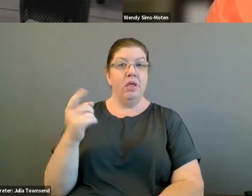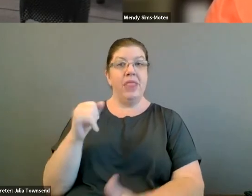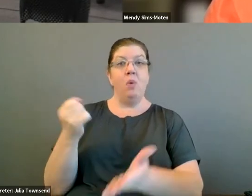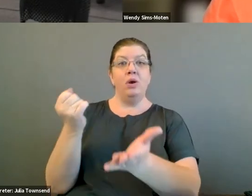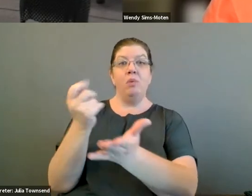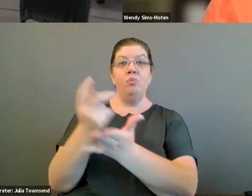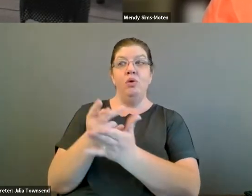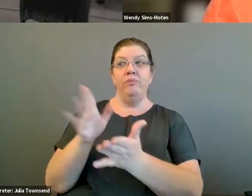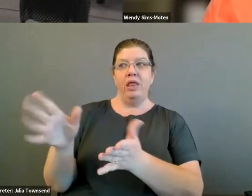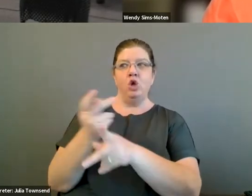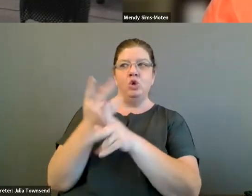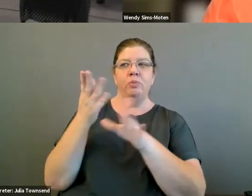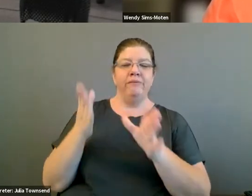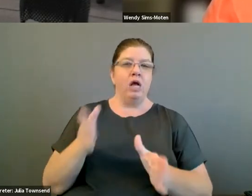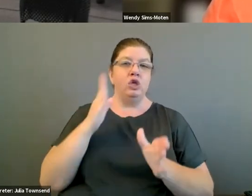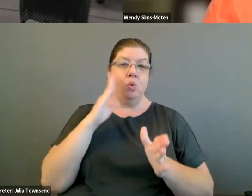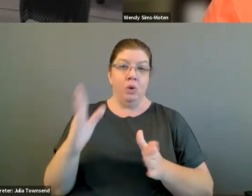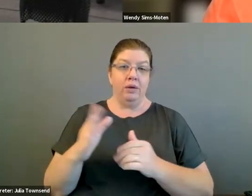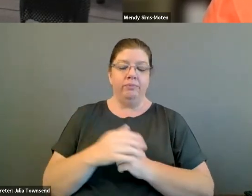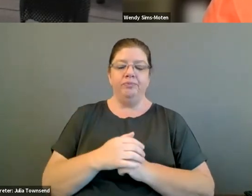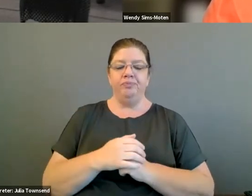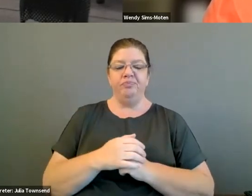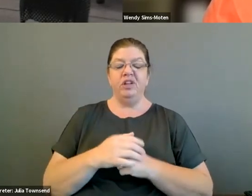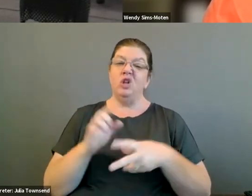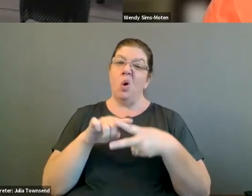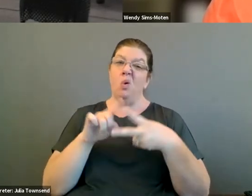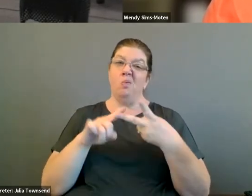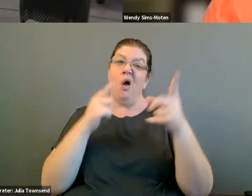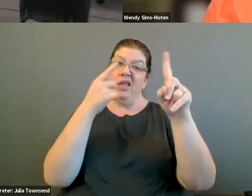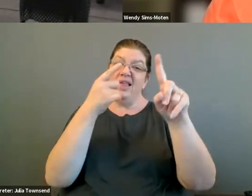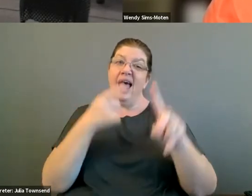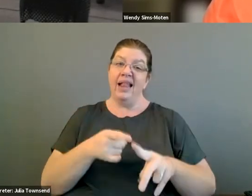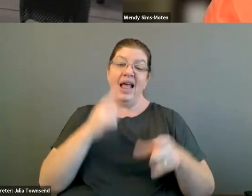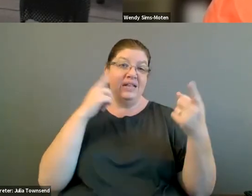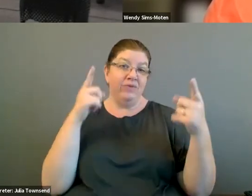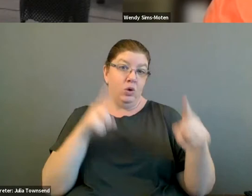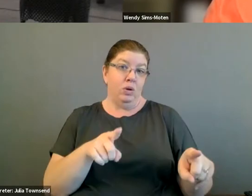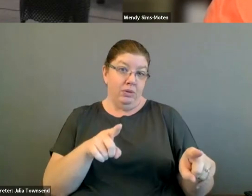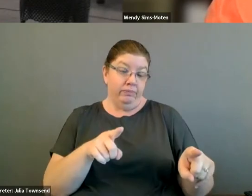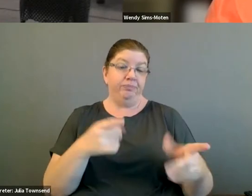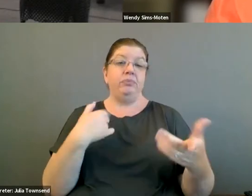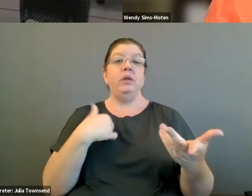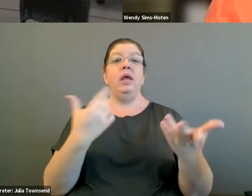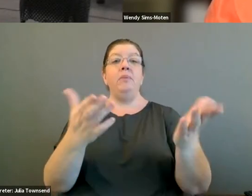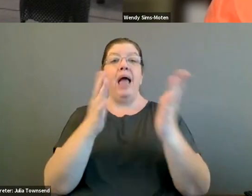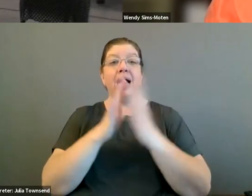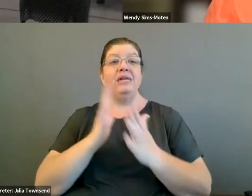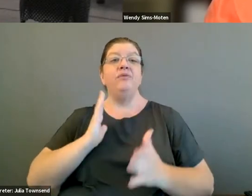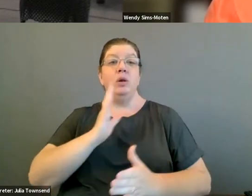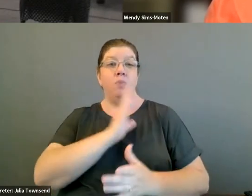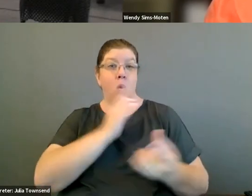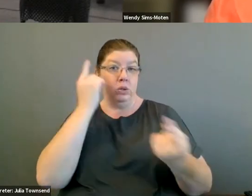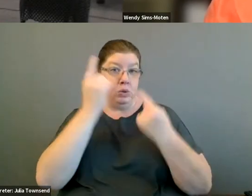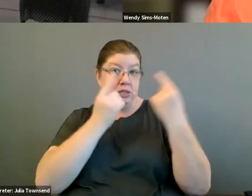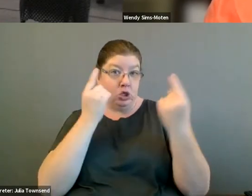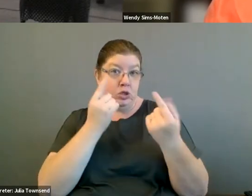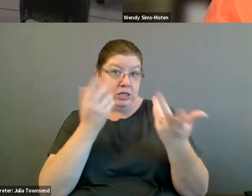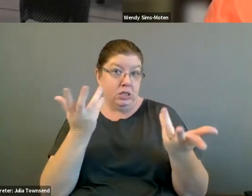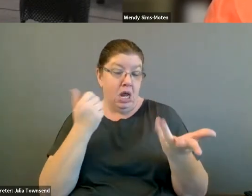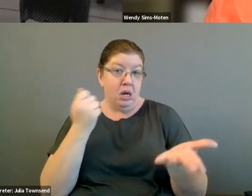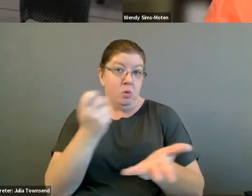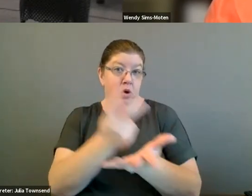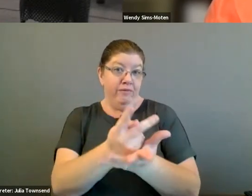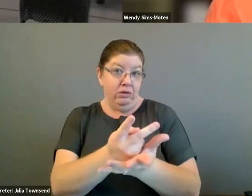by their supervisor. So those are the highlights of this agreement, and I'm asking for the board to consider this and approve